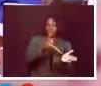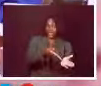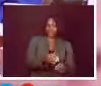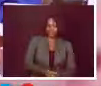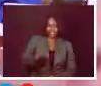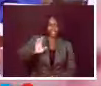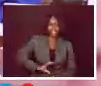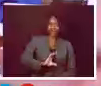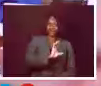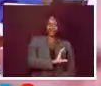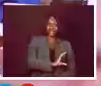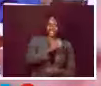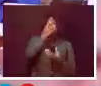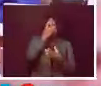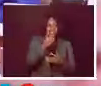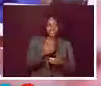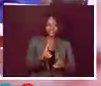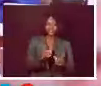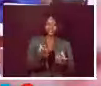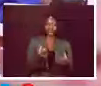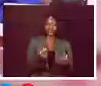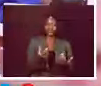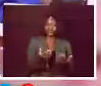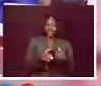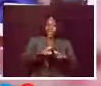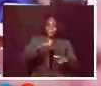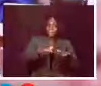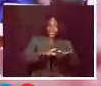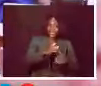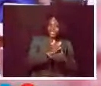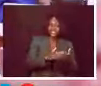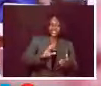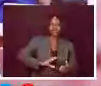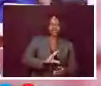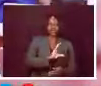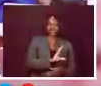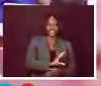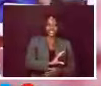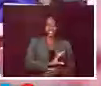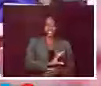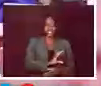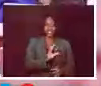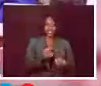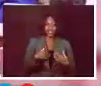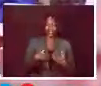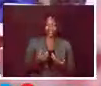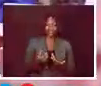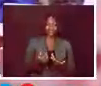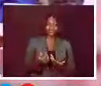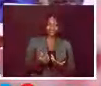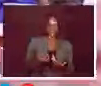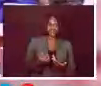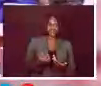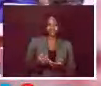committees, we decided to alternate some of the committees so that if you have an advantage here, you